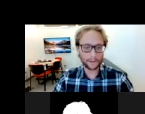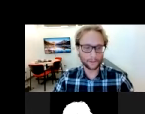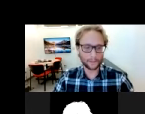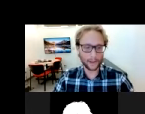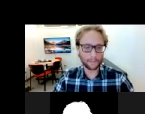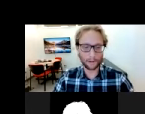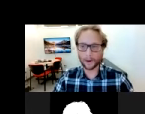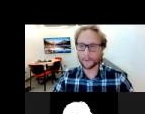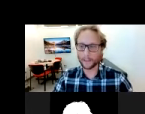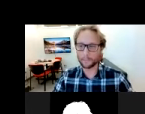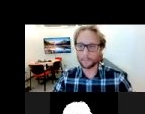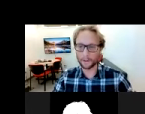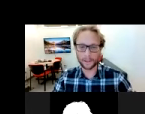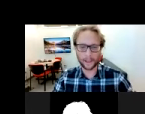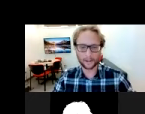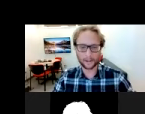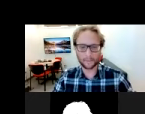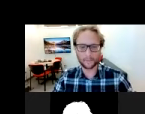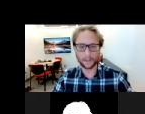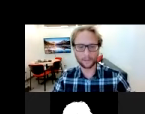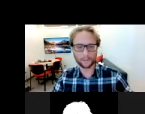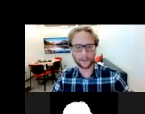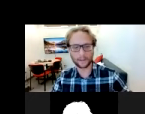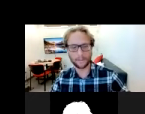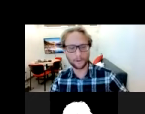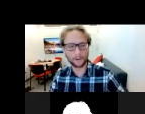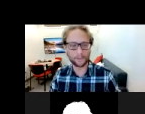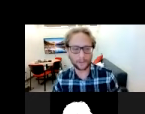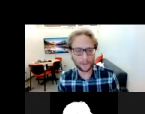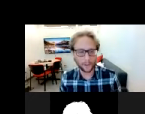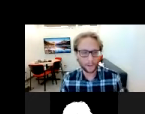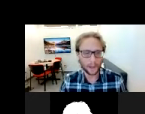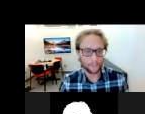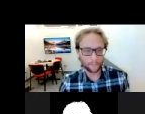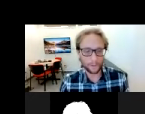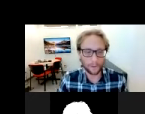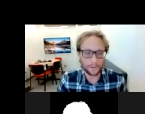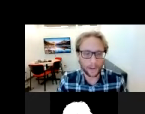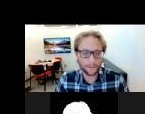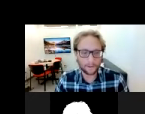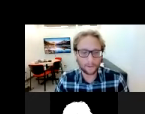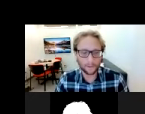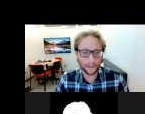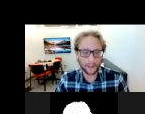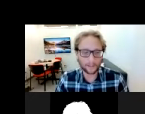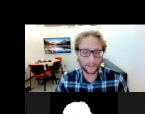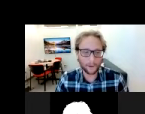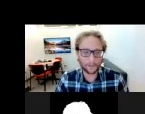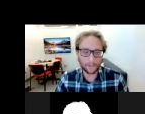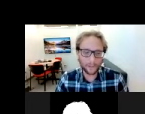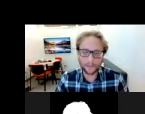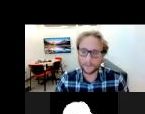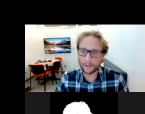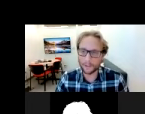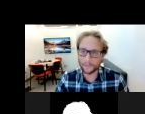Finally, and if there's time, I'll probably take a poll at the end because I'm guessing I'll run out of time to do both these. We'll dive into asking the question